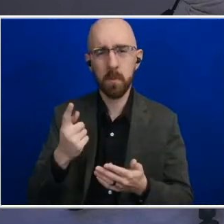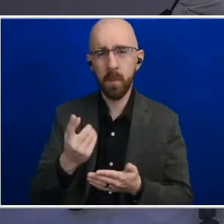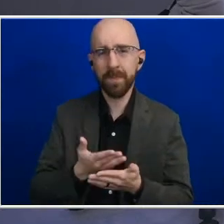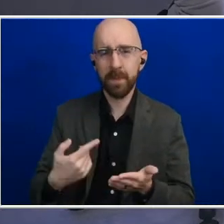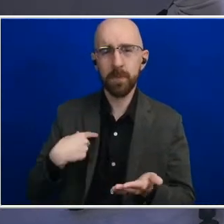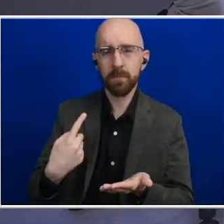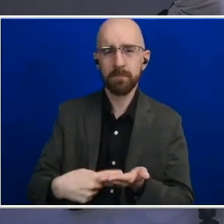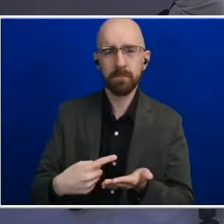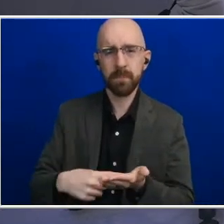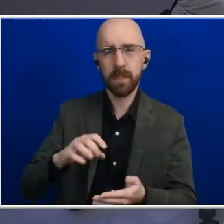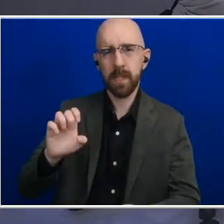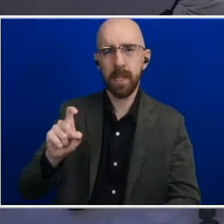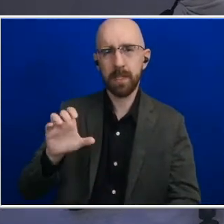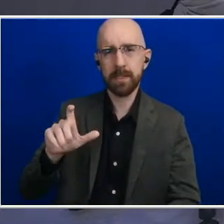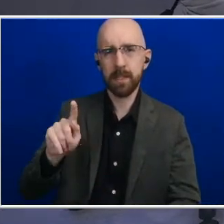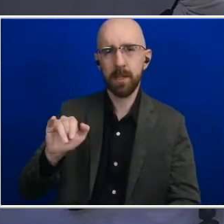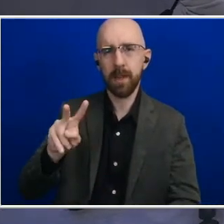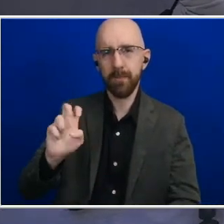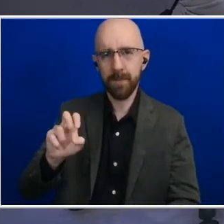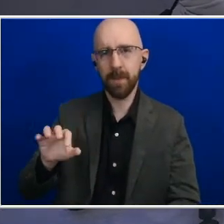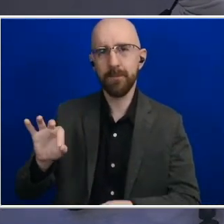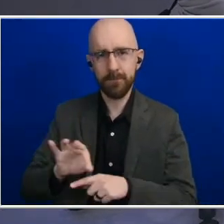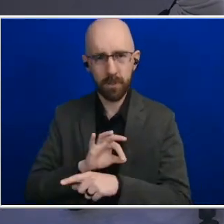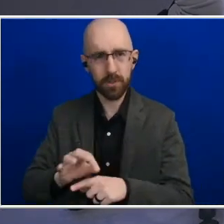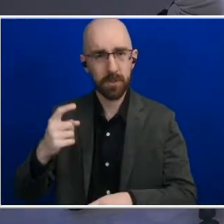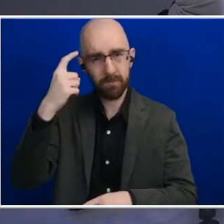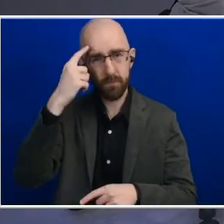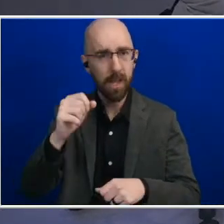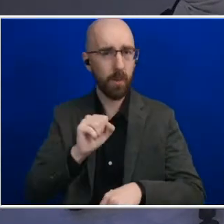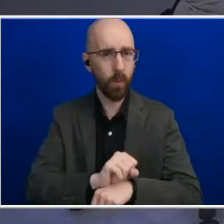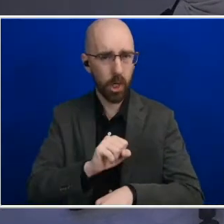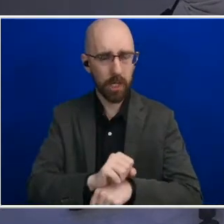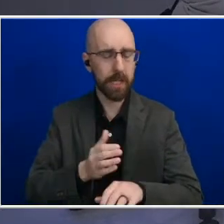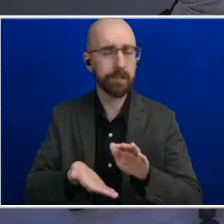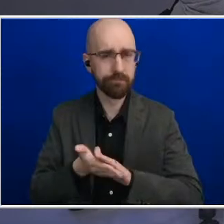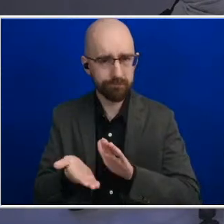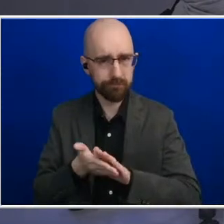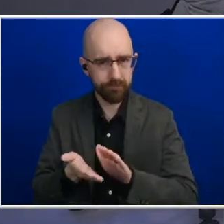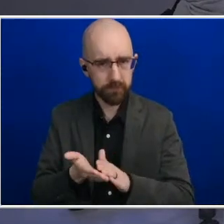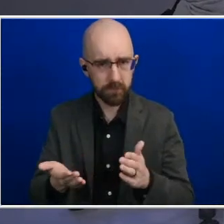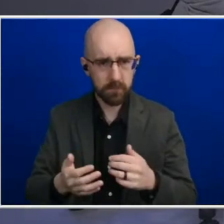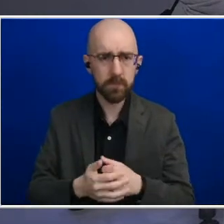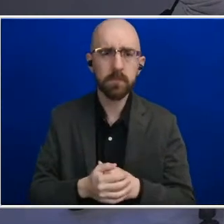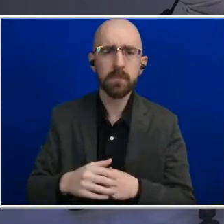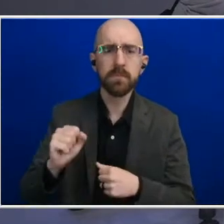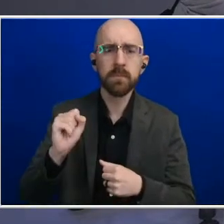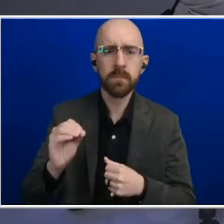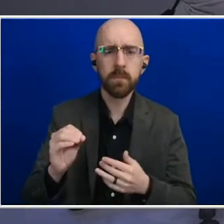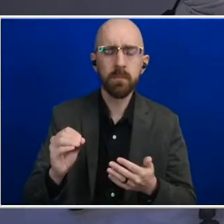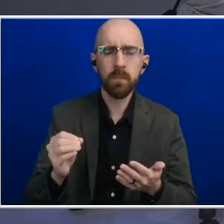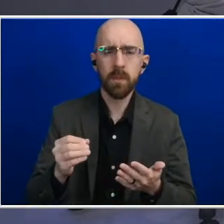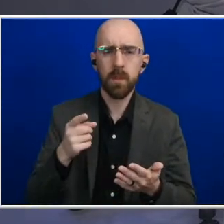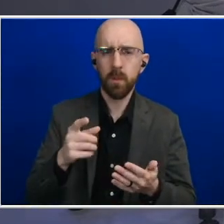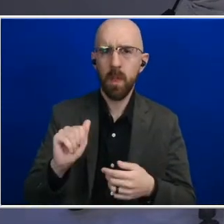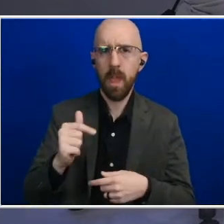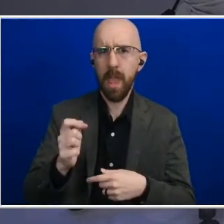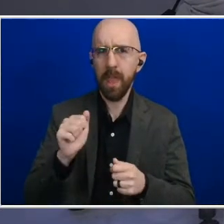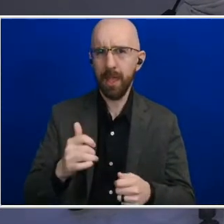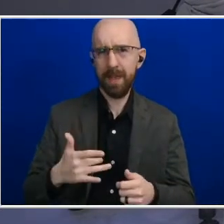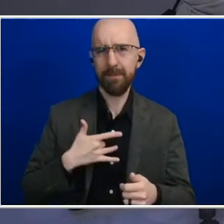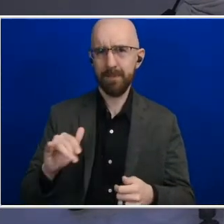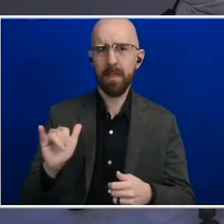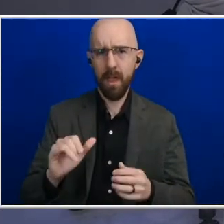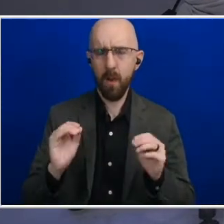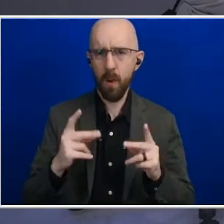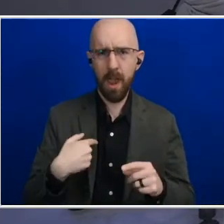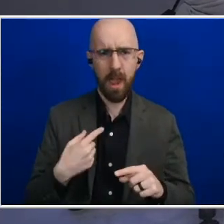function. How well our brains are working, right? So, but even as you age, you can kind of feel like, okay, I can't quite do that math